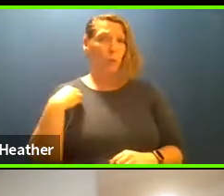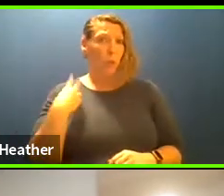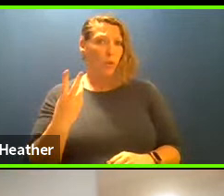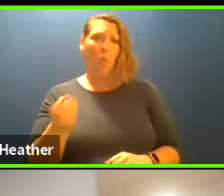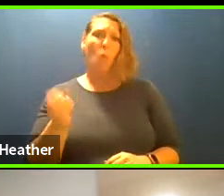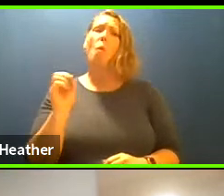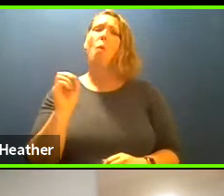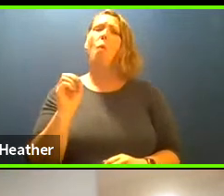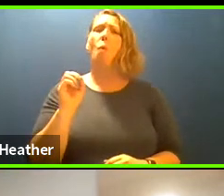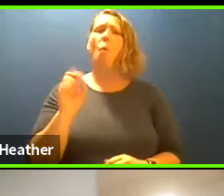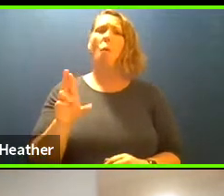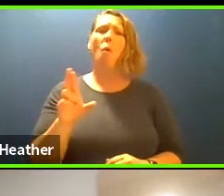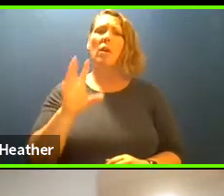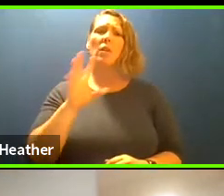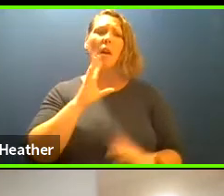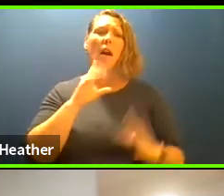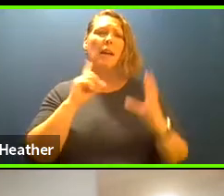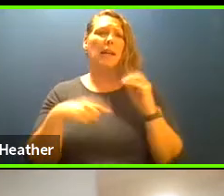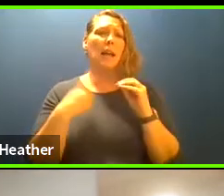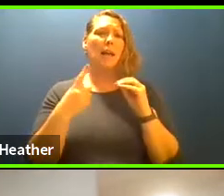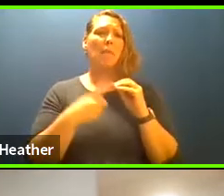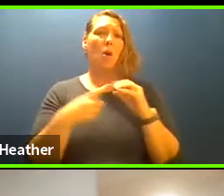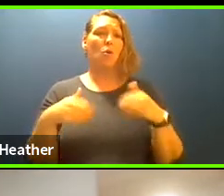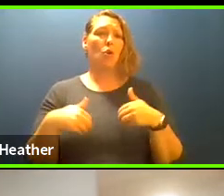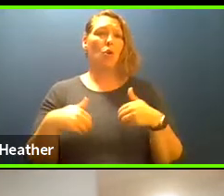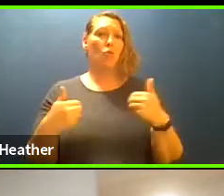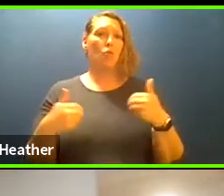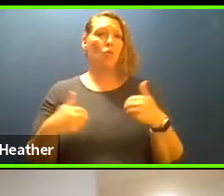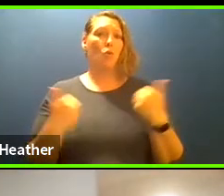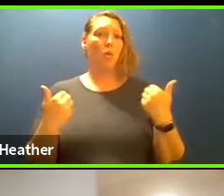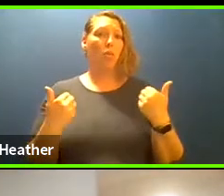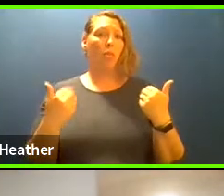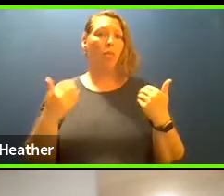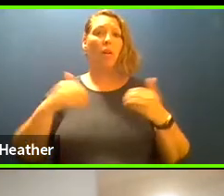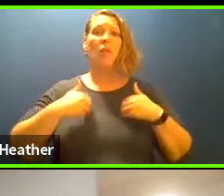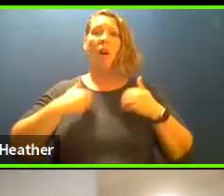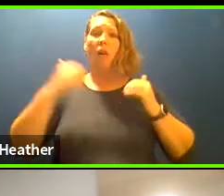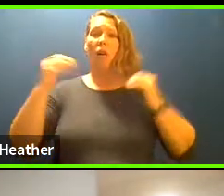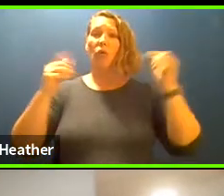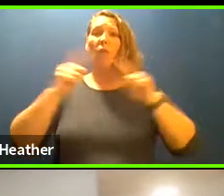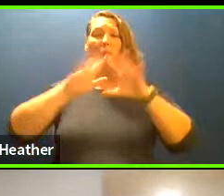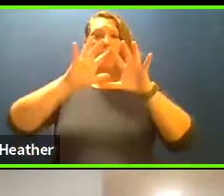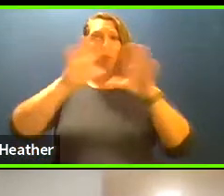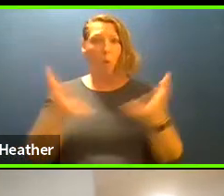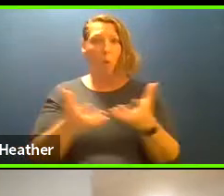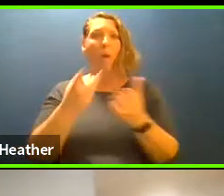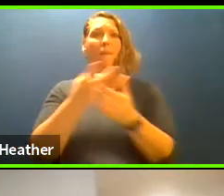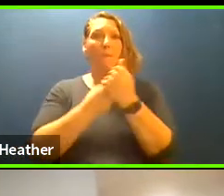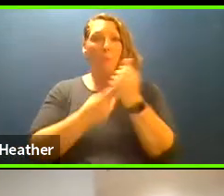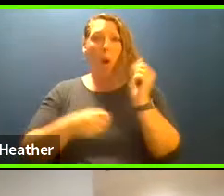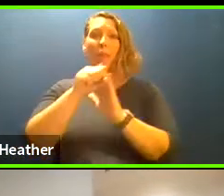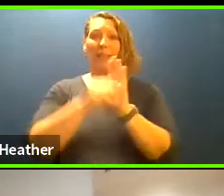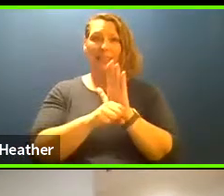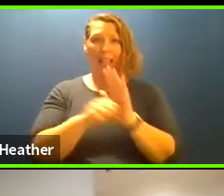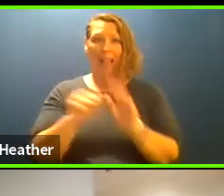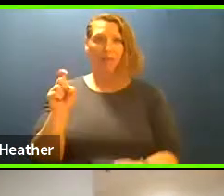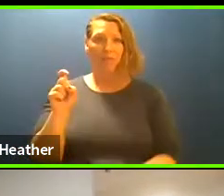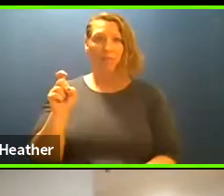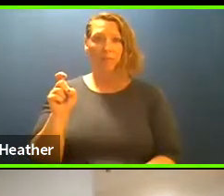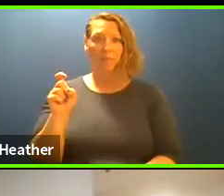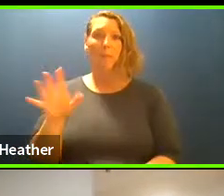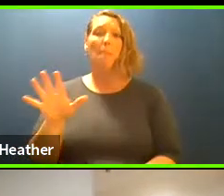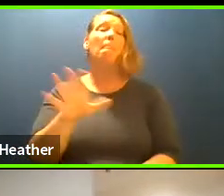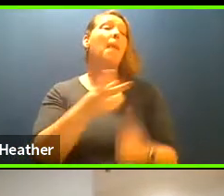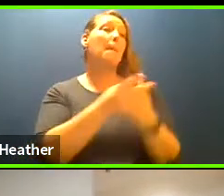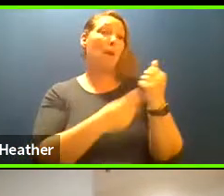we speaking about youth and young adults from the entire state, from both states? Both